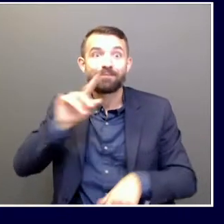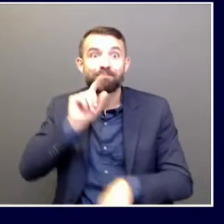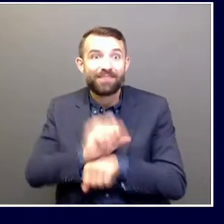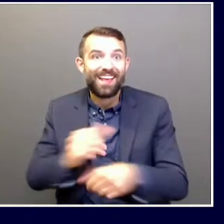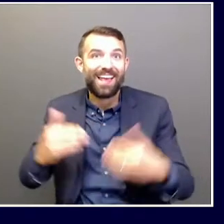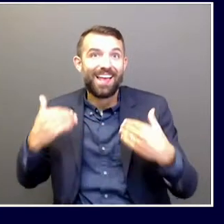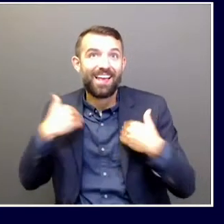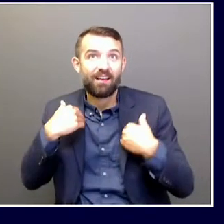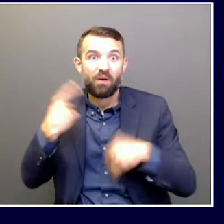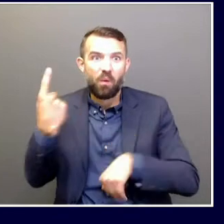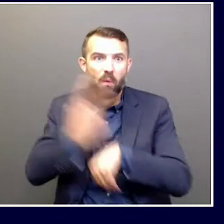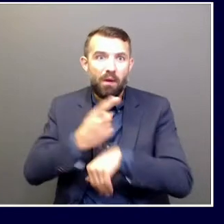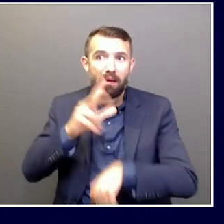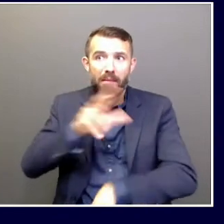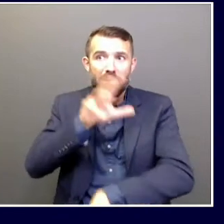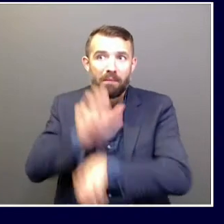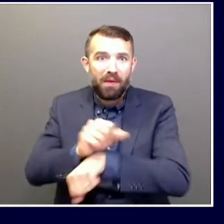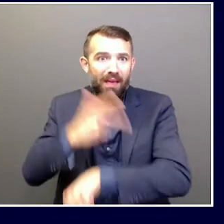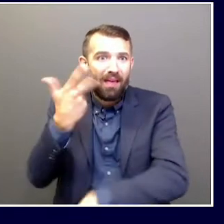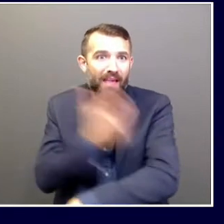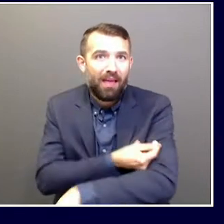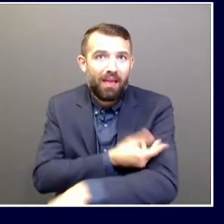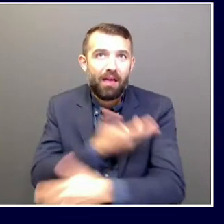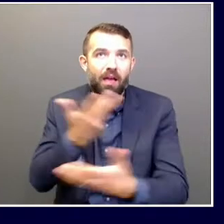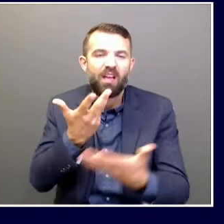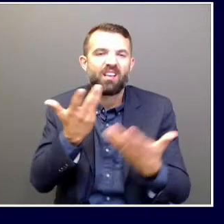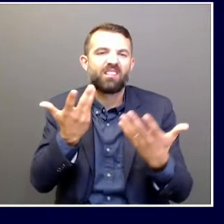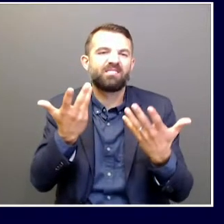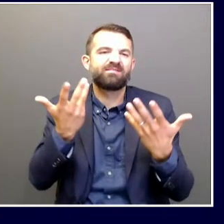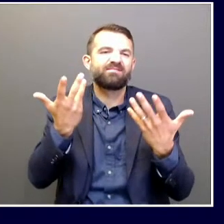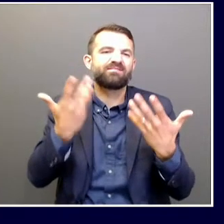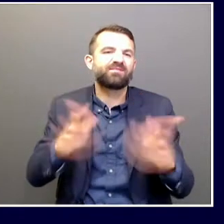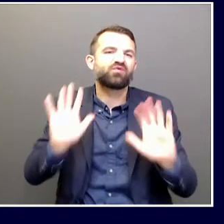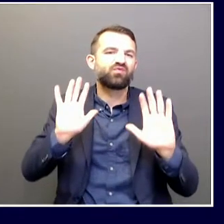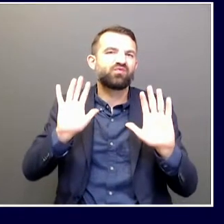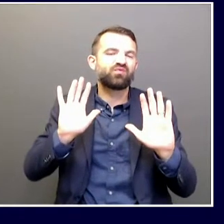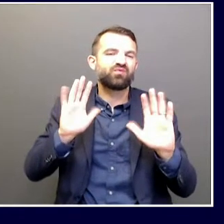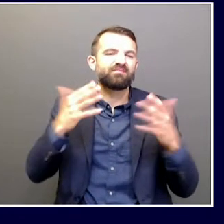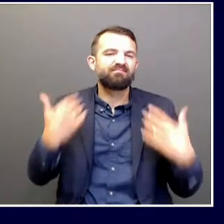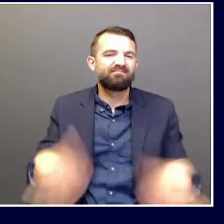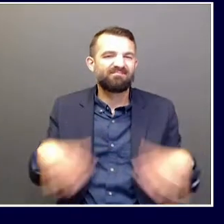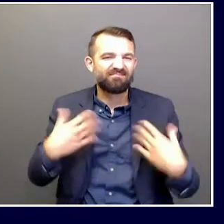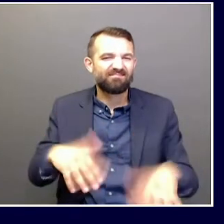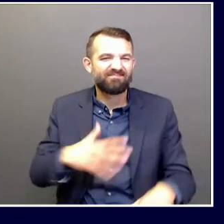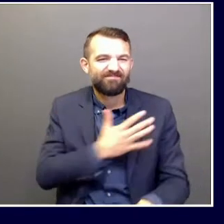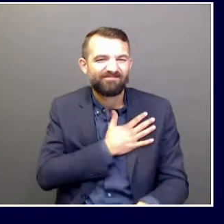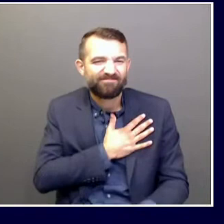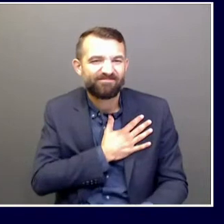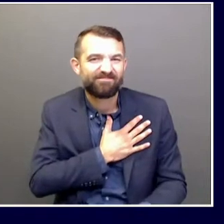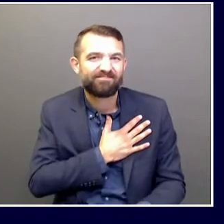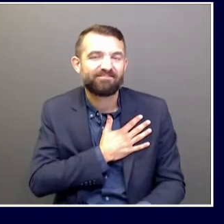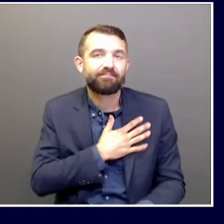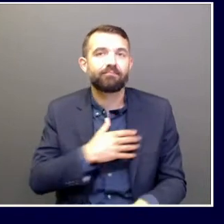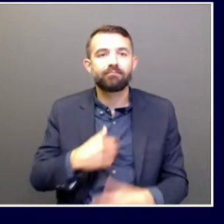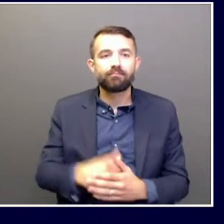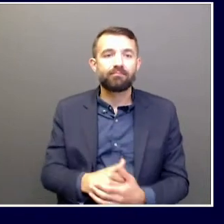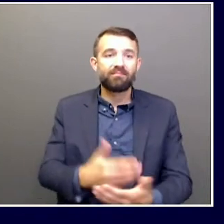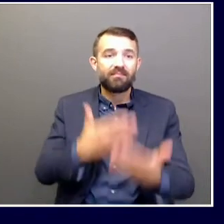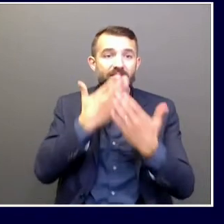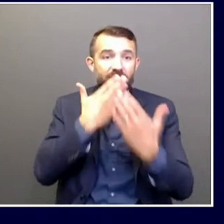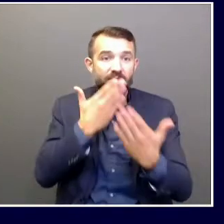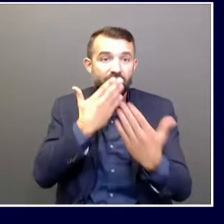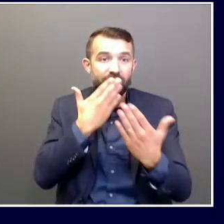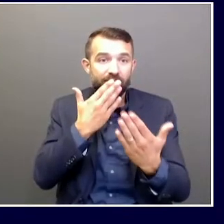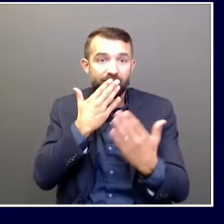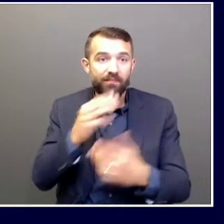of the media for working with the families of these individuals who lost their lives in order to tell their stories. And I encourage everyone